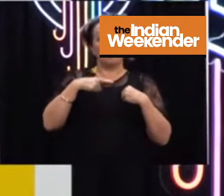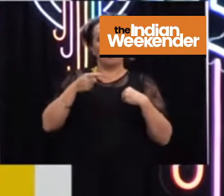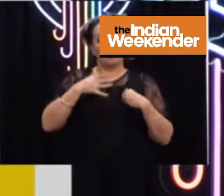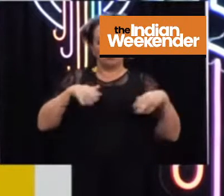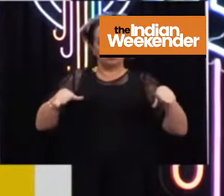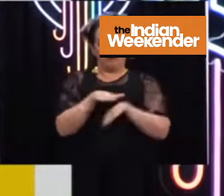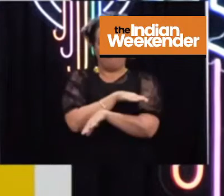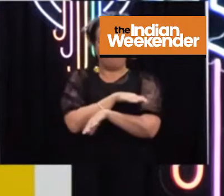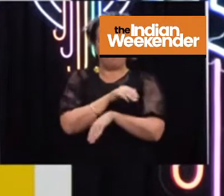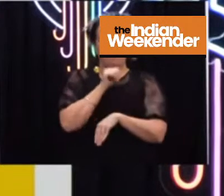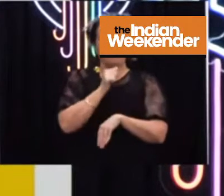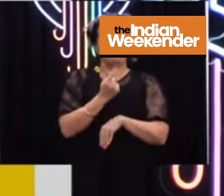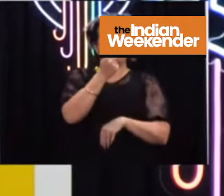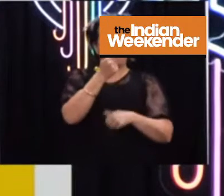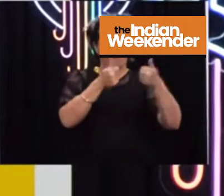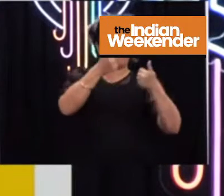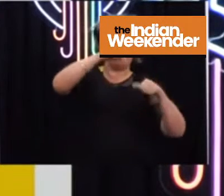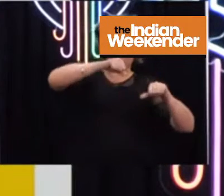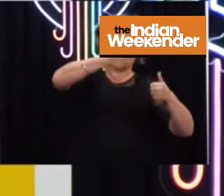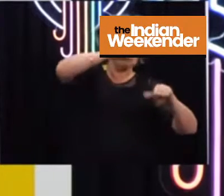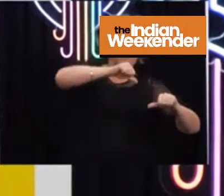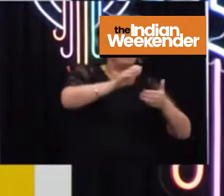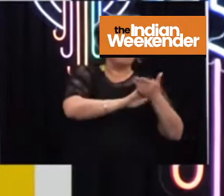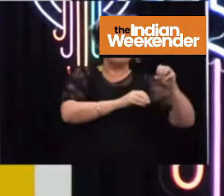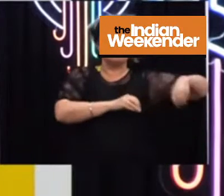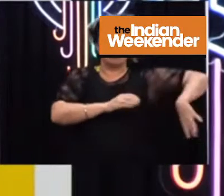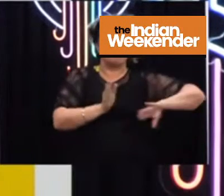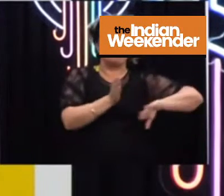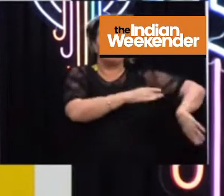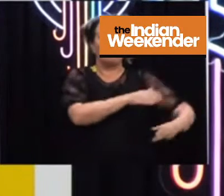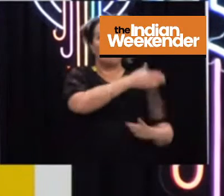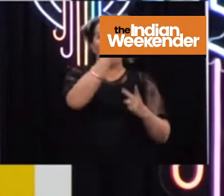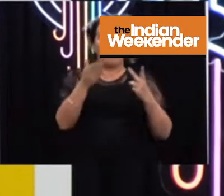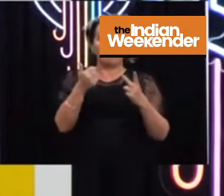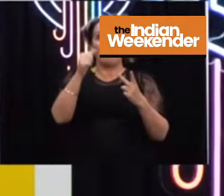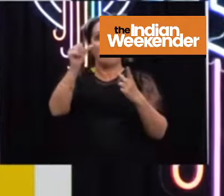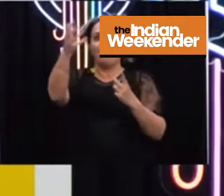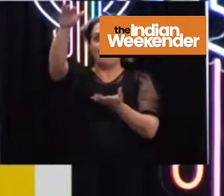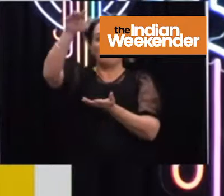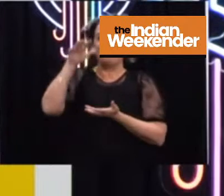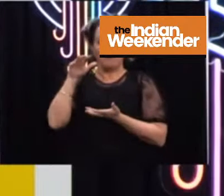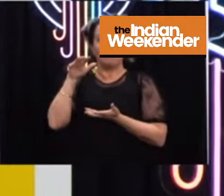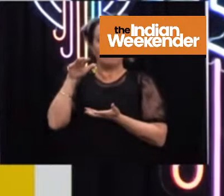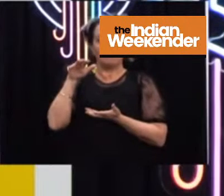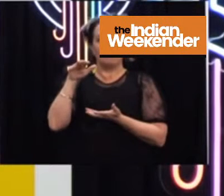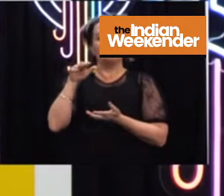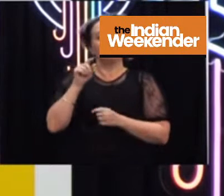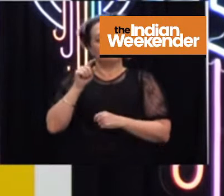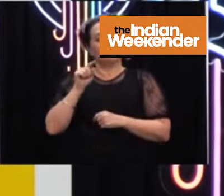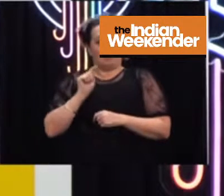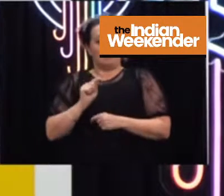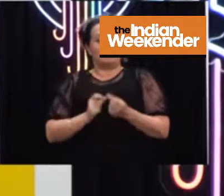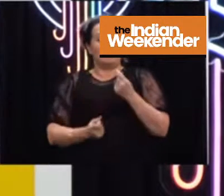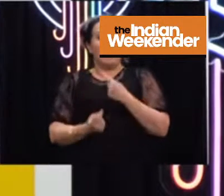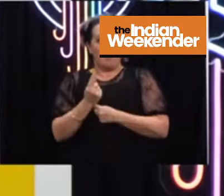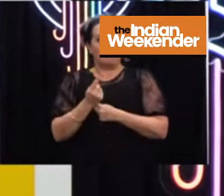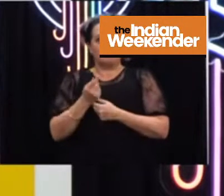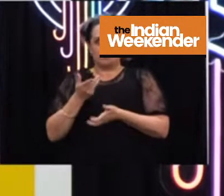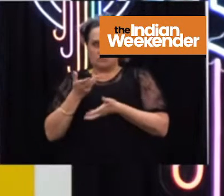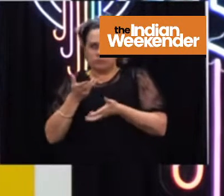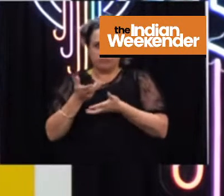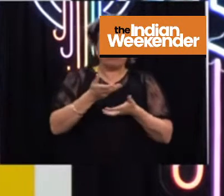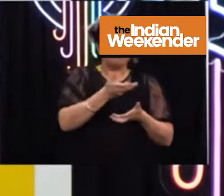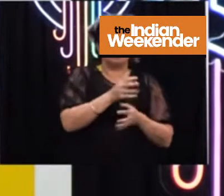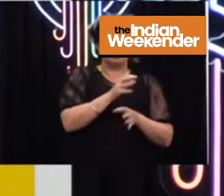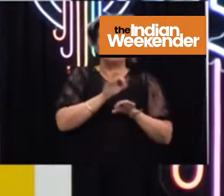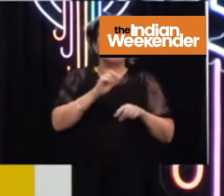that if one proved to be unsuccessful, we'd have alternate options. That was the basis of our choices and our negotiations,